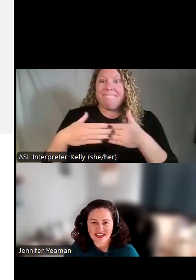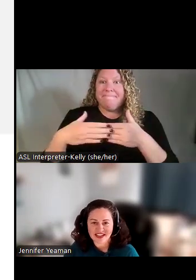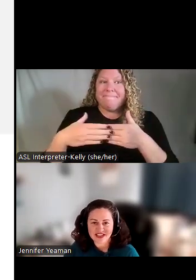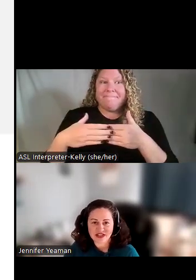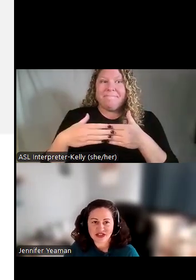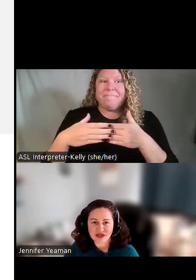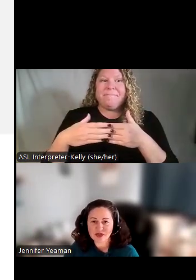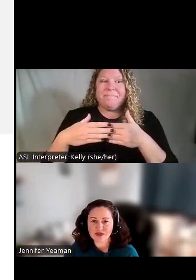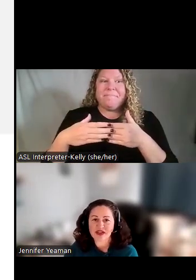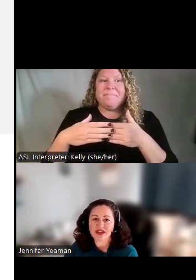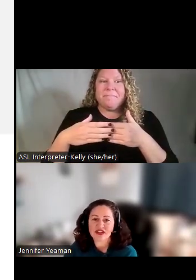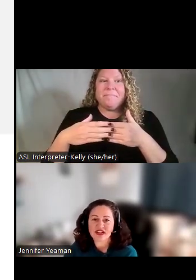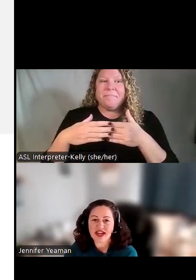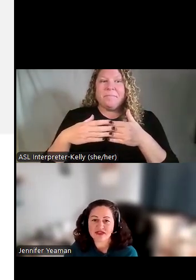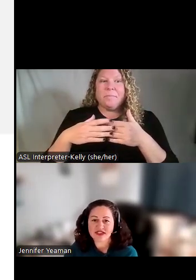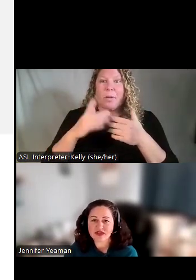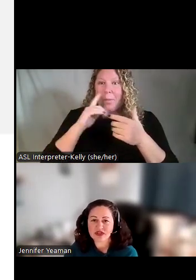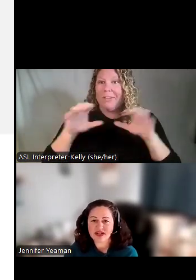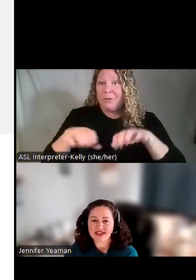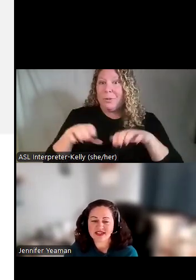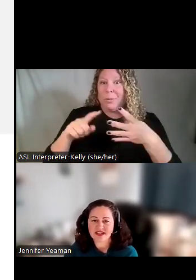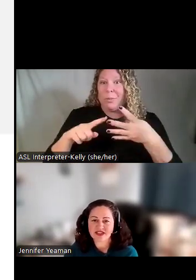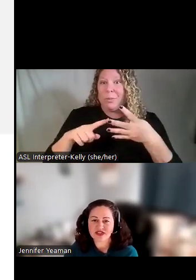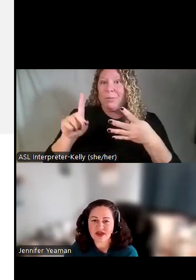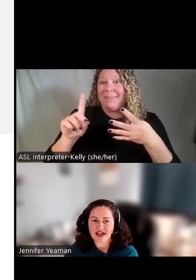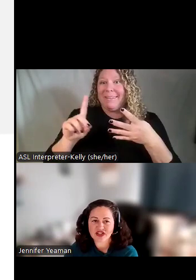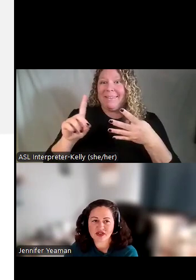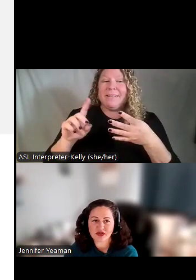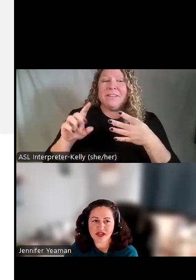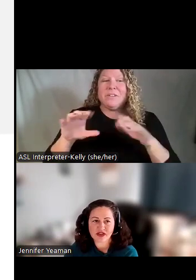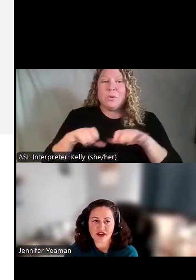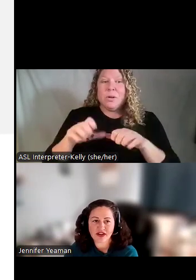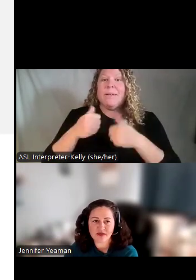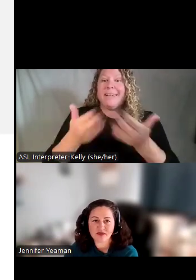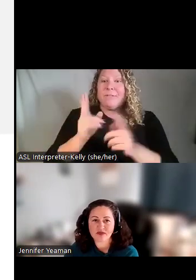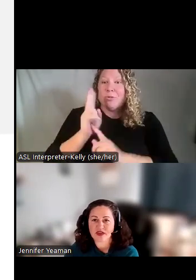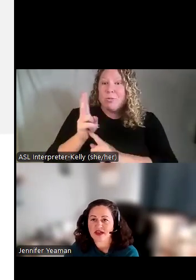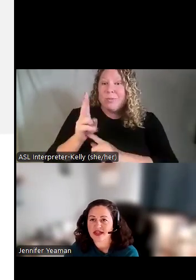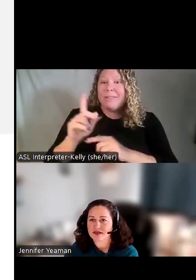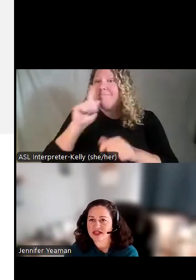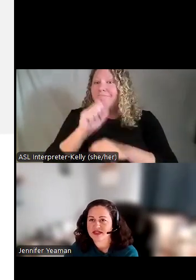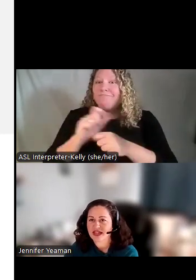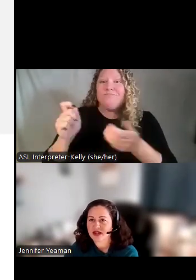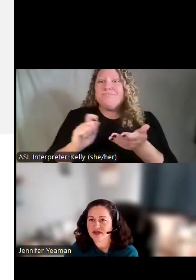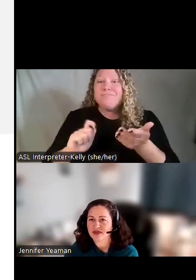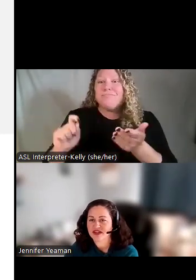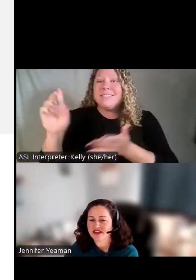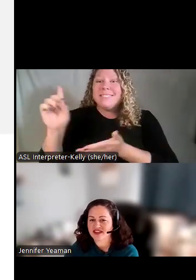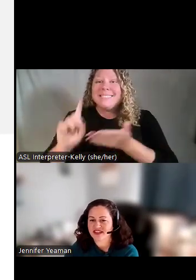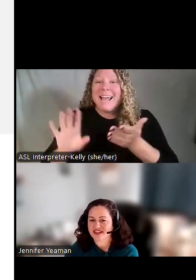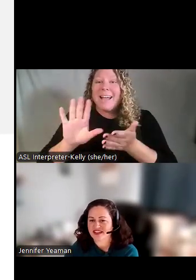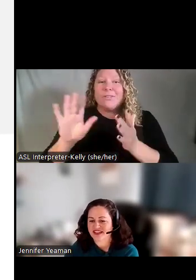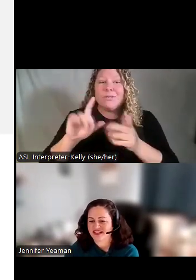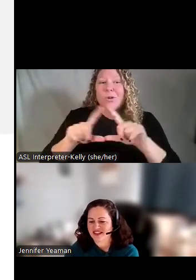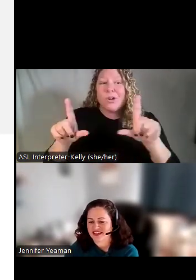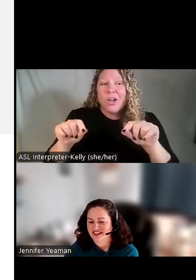we are going to get to do. You're going to have 2 minutes to actually create your card. And let me get the timer up here.